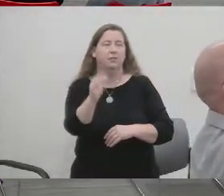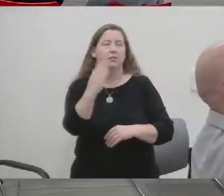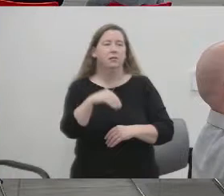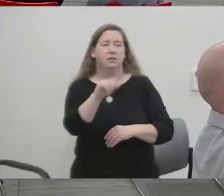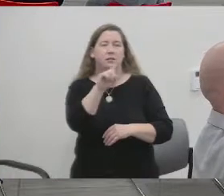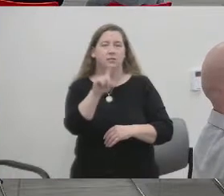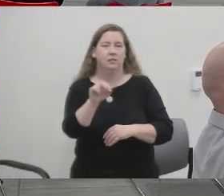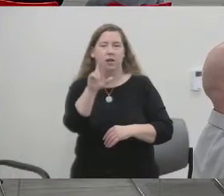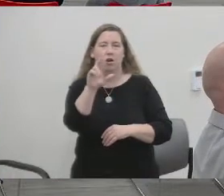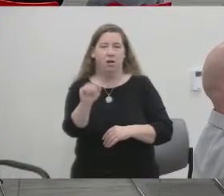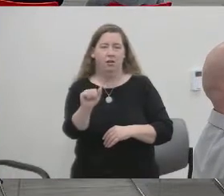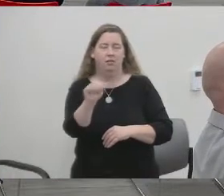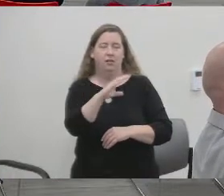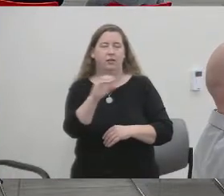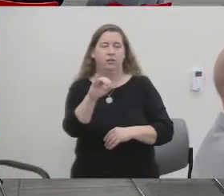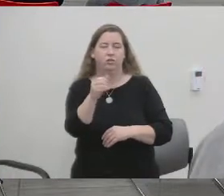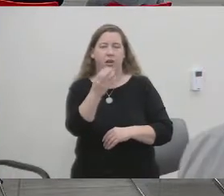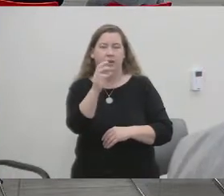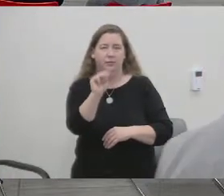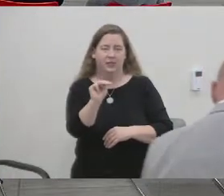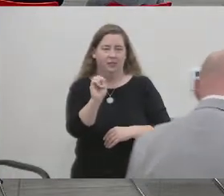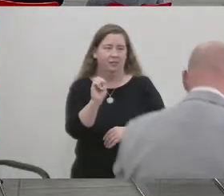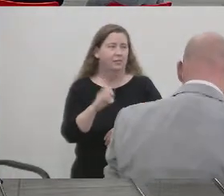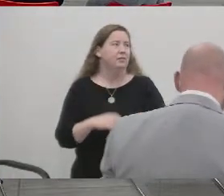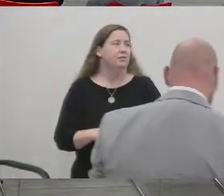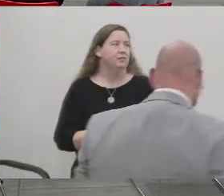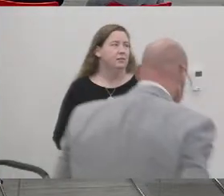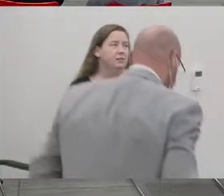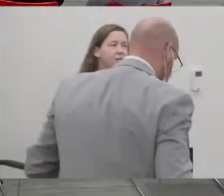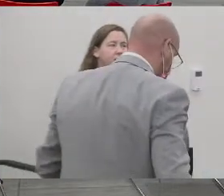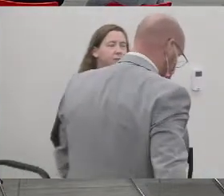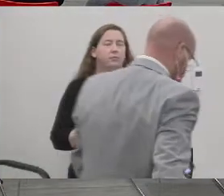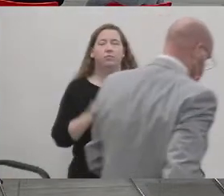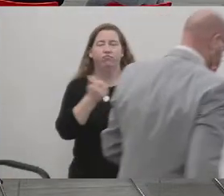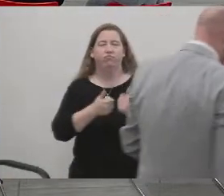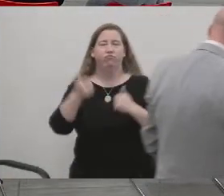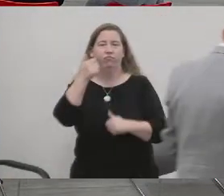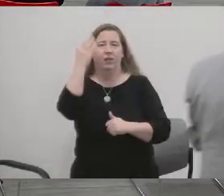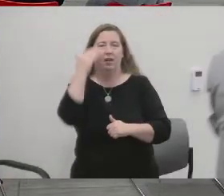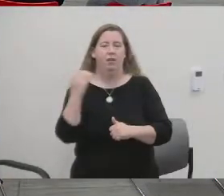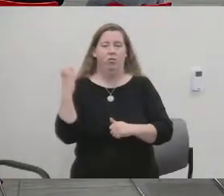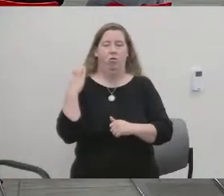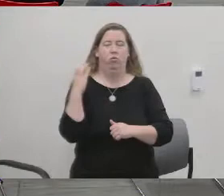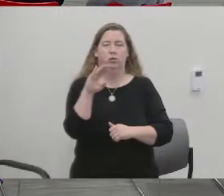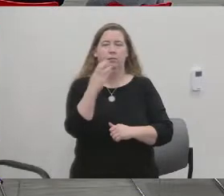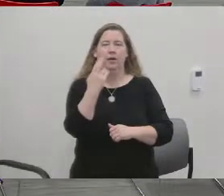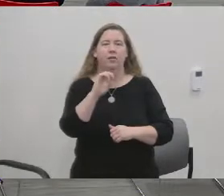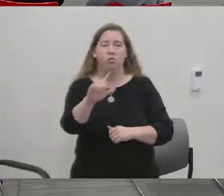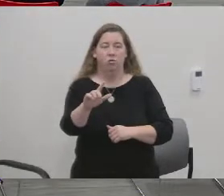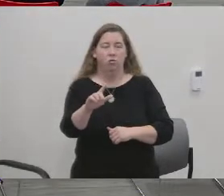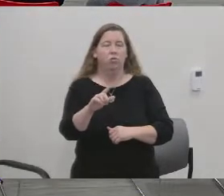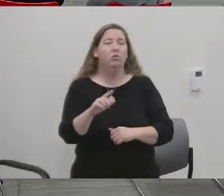Zara Brown, and Jasmine Moo, led by head coach Michael Neverman. And I know our assistant